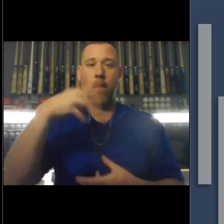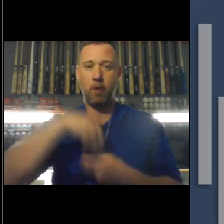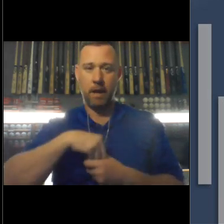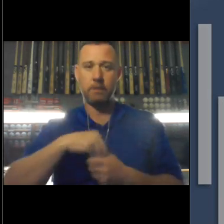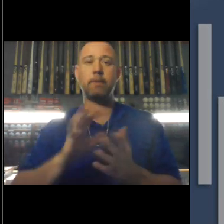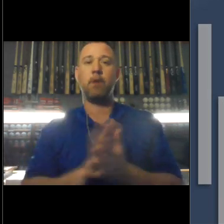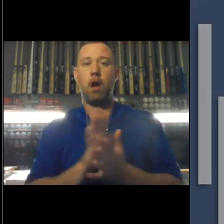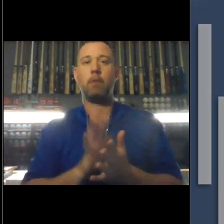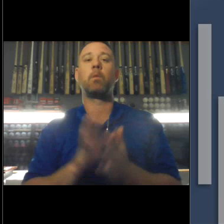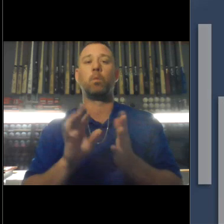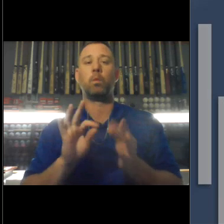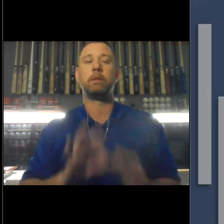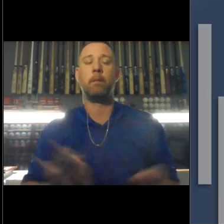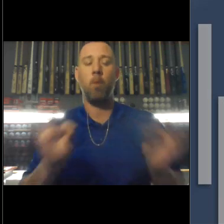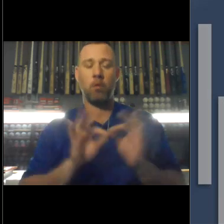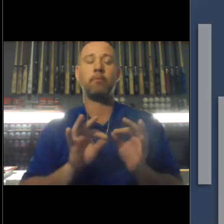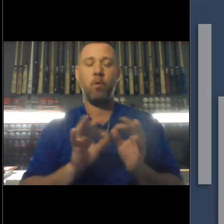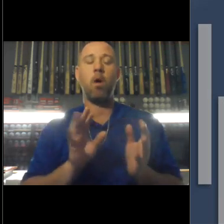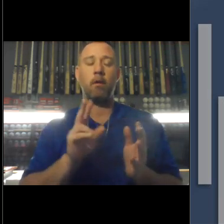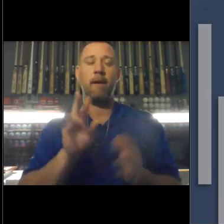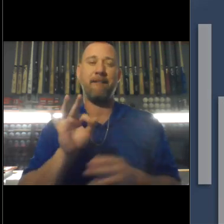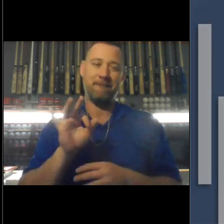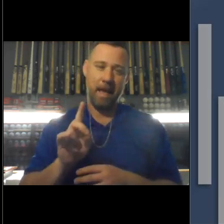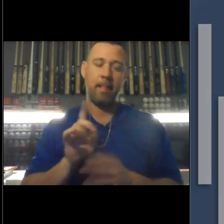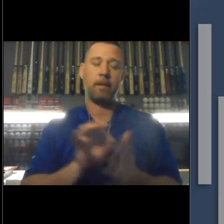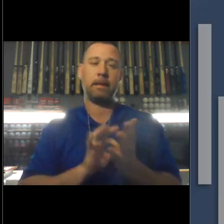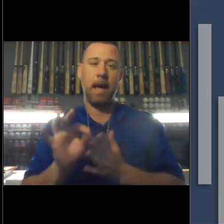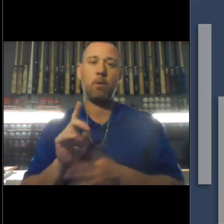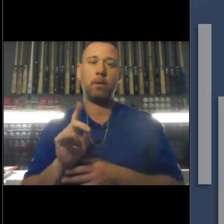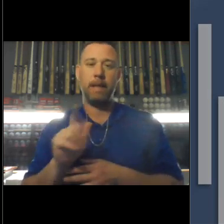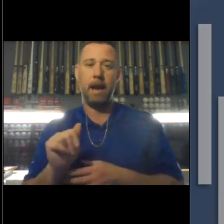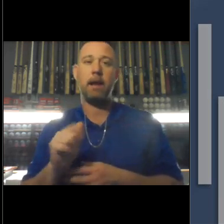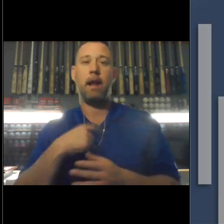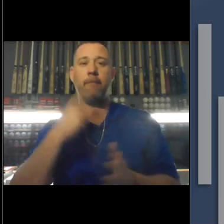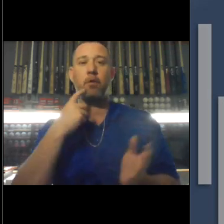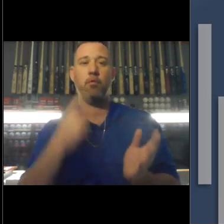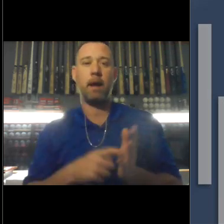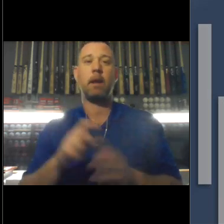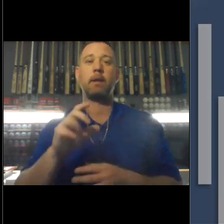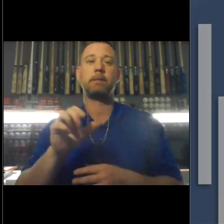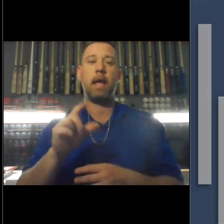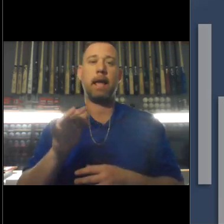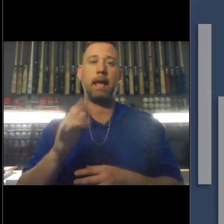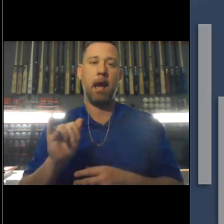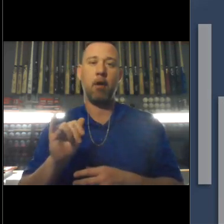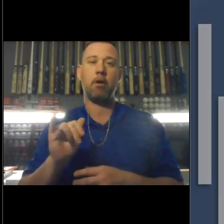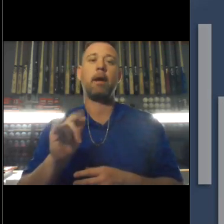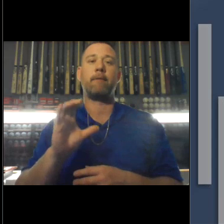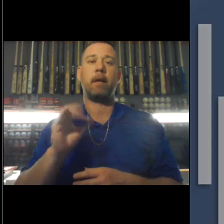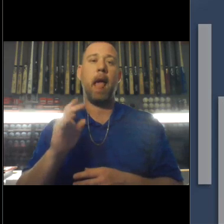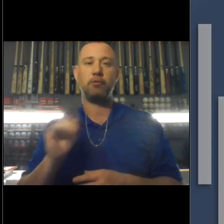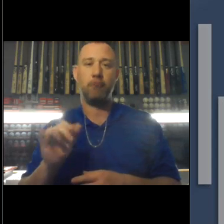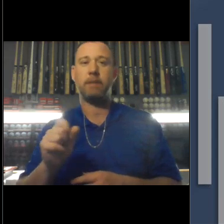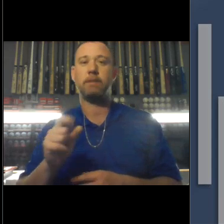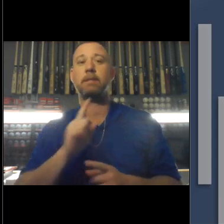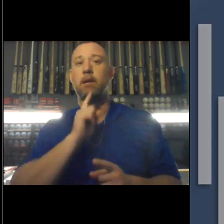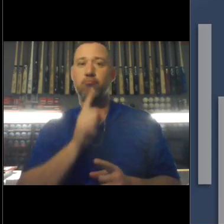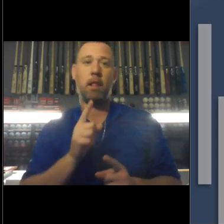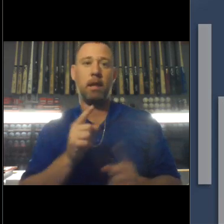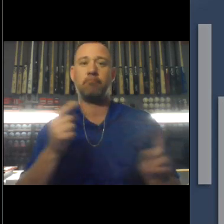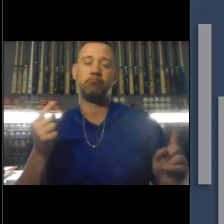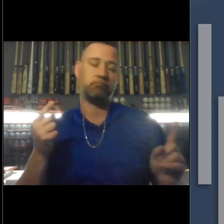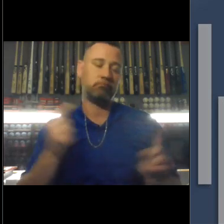to ensuring valid count data. And I do have to recognize Gary Gutierrez of Caltrans because he really spearheaded this effort,